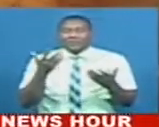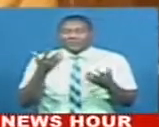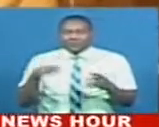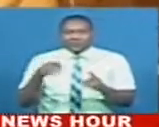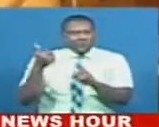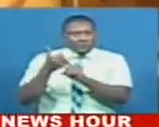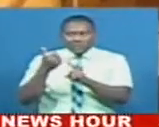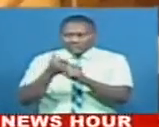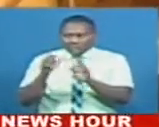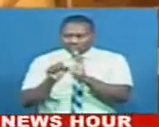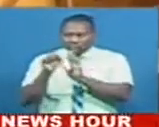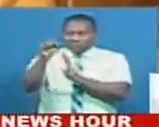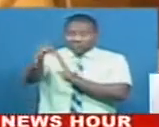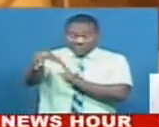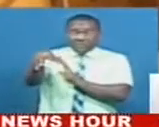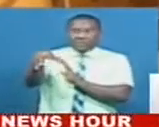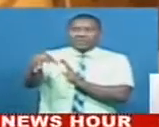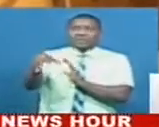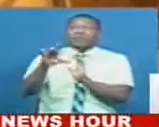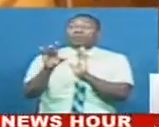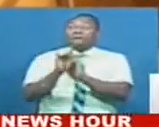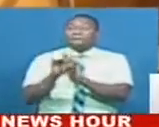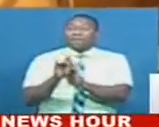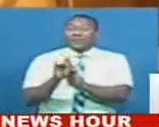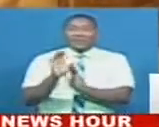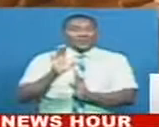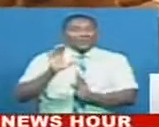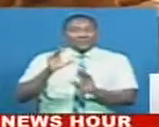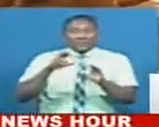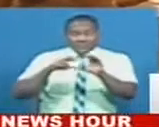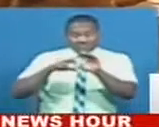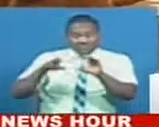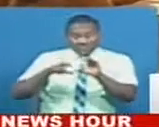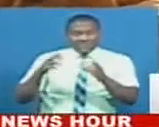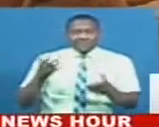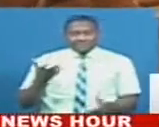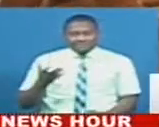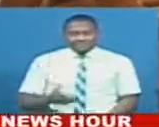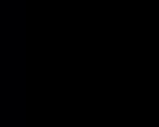self-placement model, where a candidate chooses a school from his or her locality.